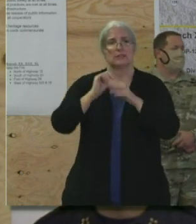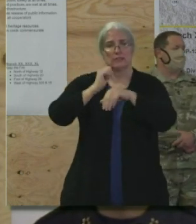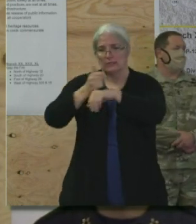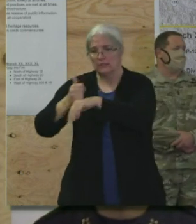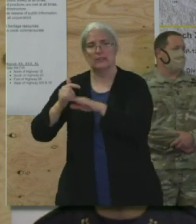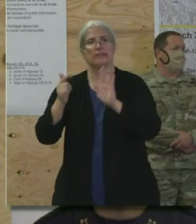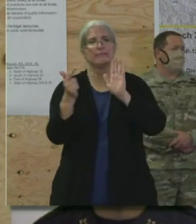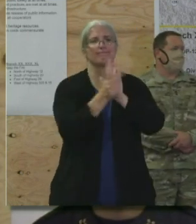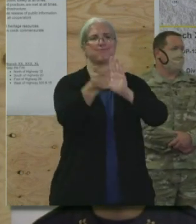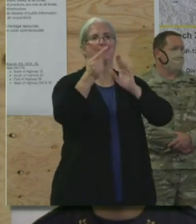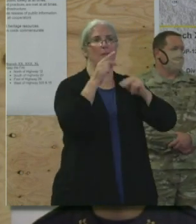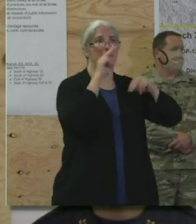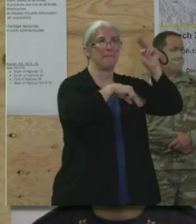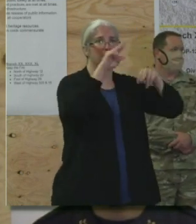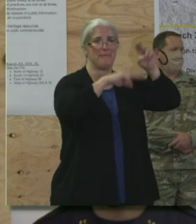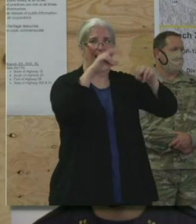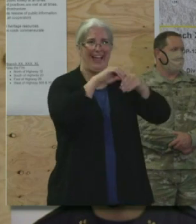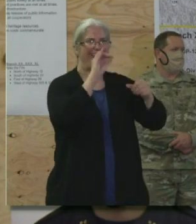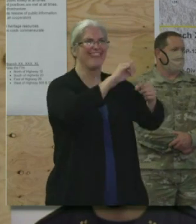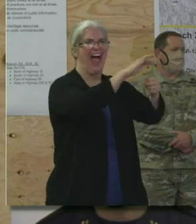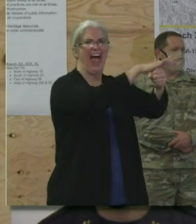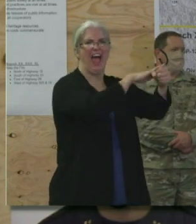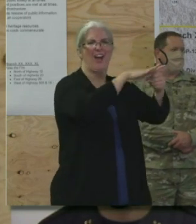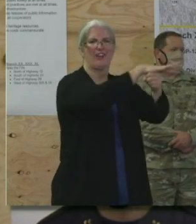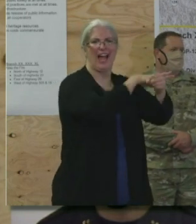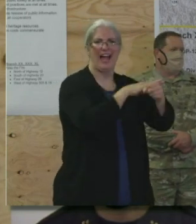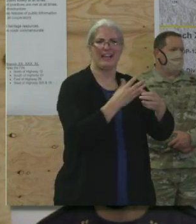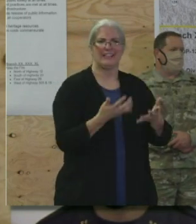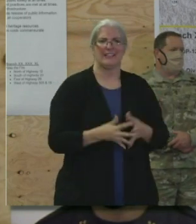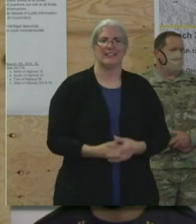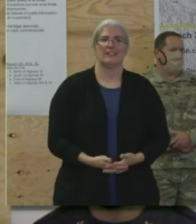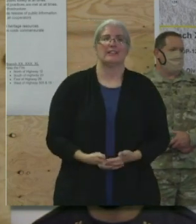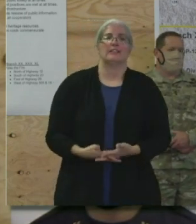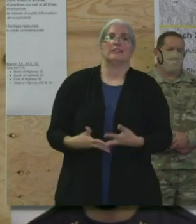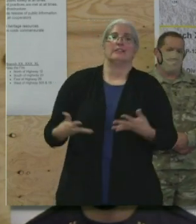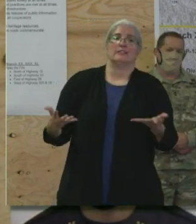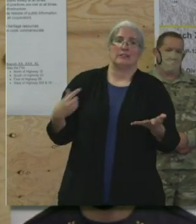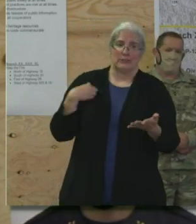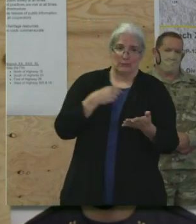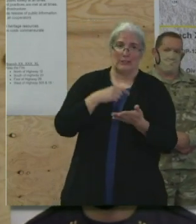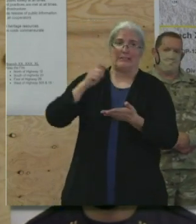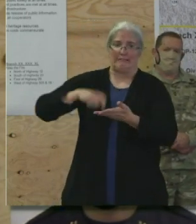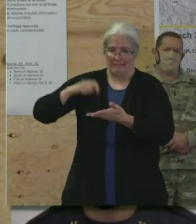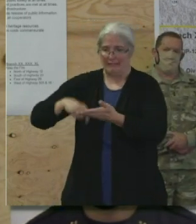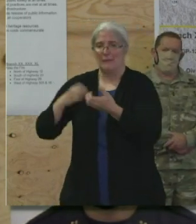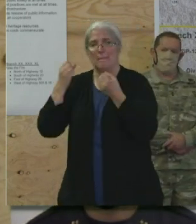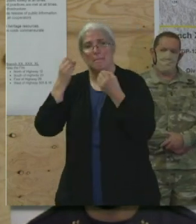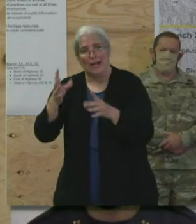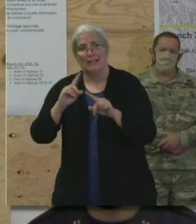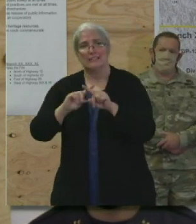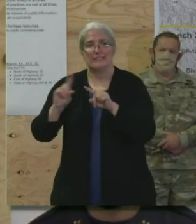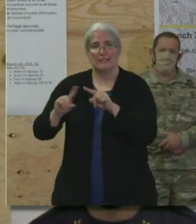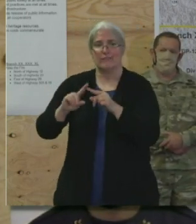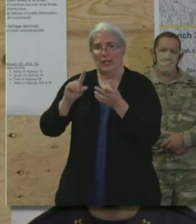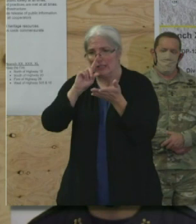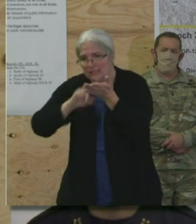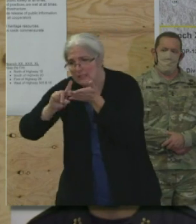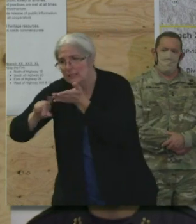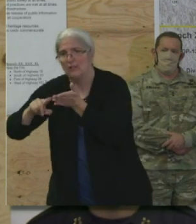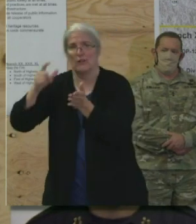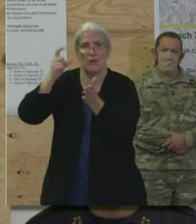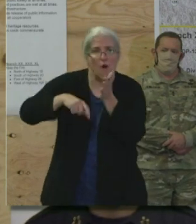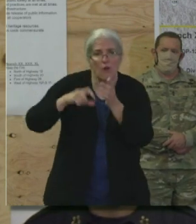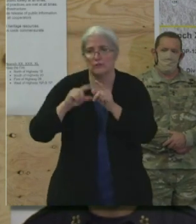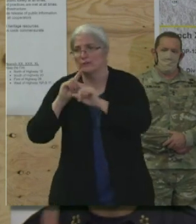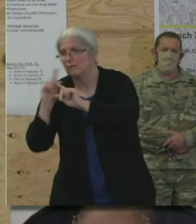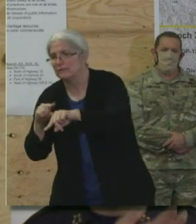and we've not only considered it, we've put out a number of papers, a number of reports. We actually put out a number of statements and guidelines in this